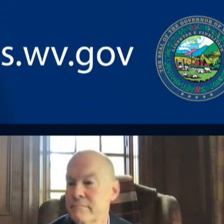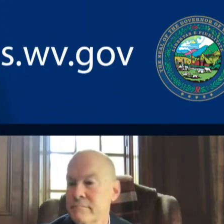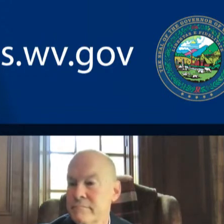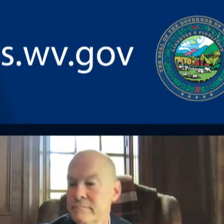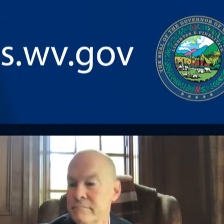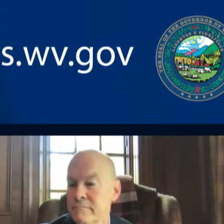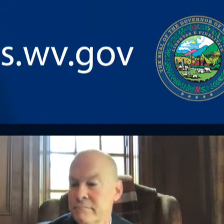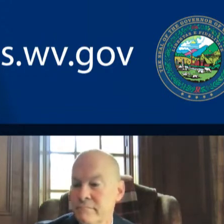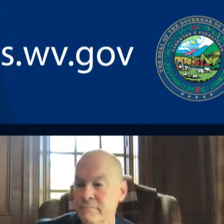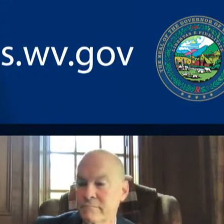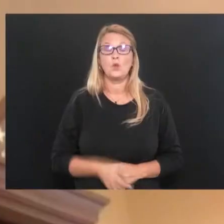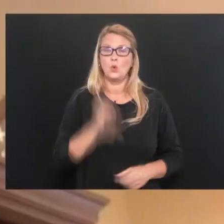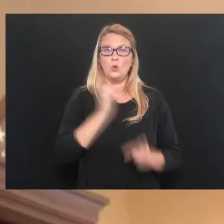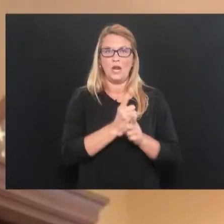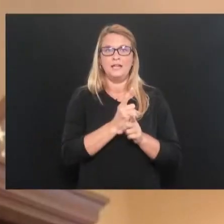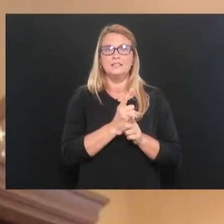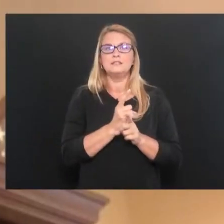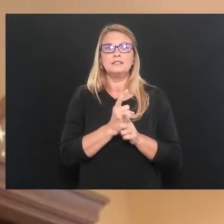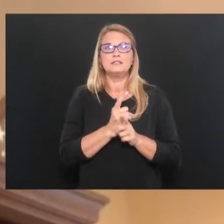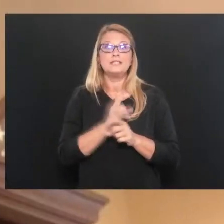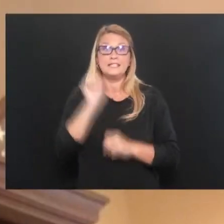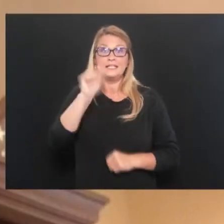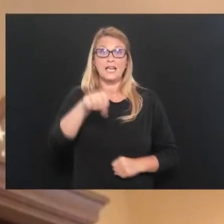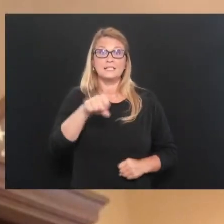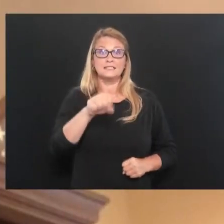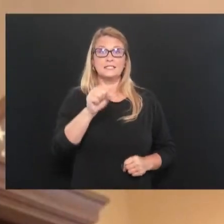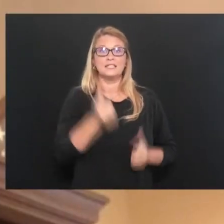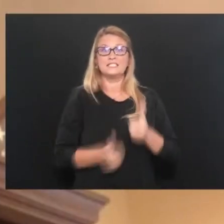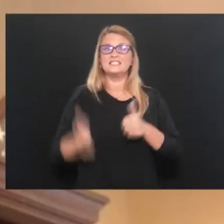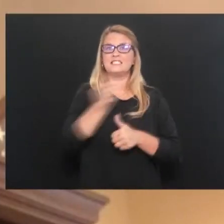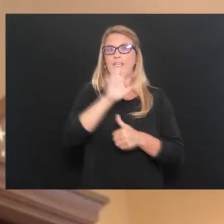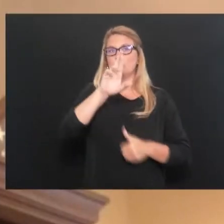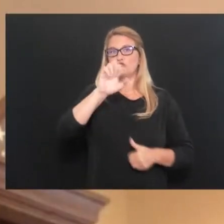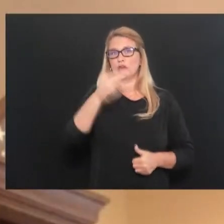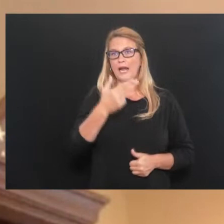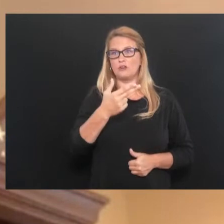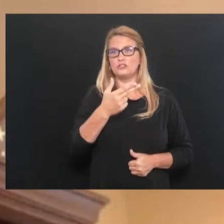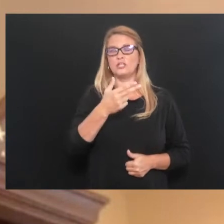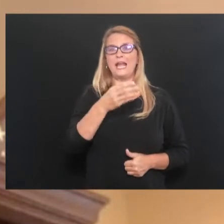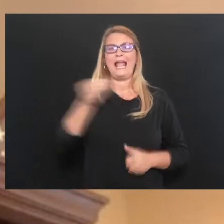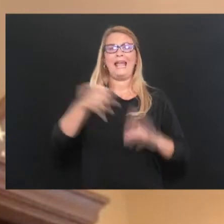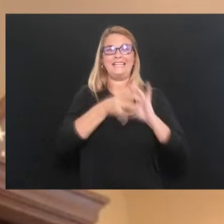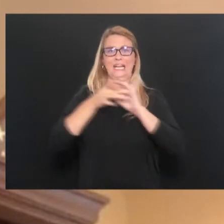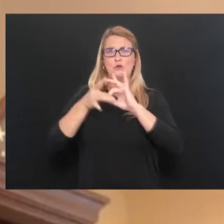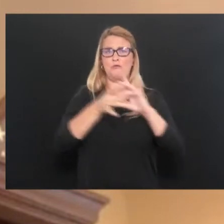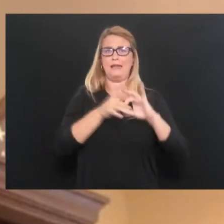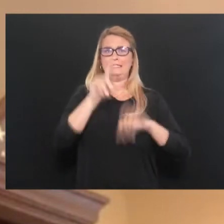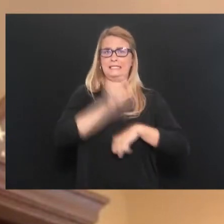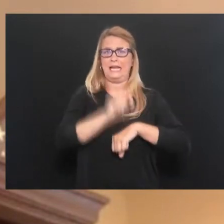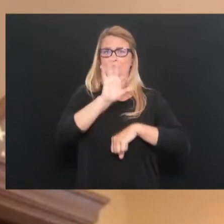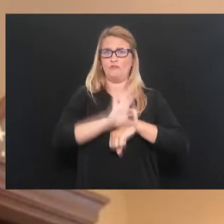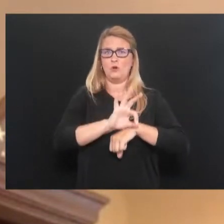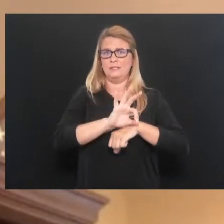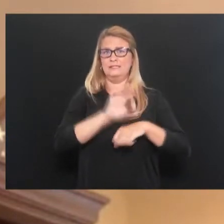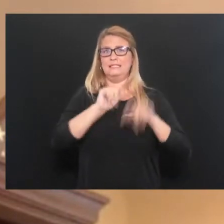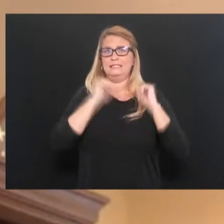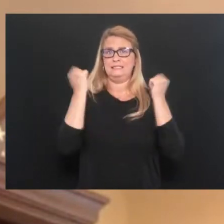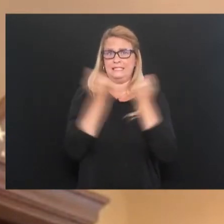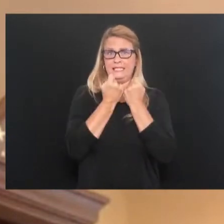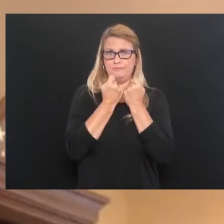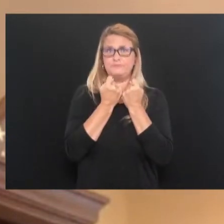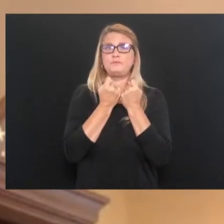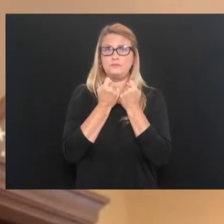Yes, sir, Governor. So, Charles, Secretary Crouch and the Interagency Task Force team working in support